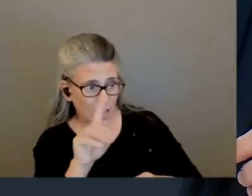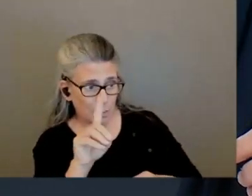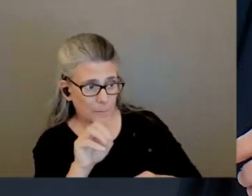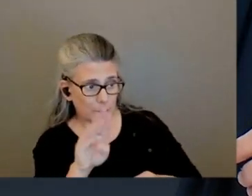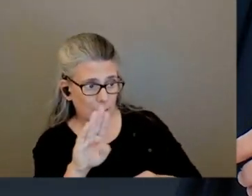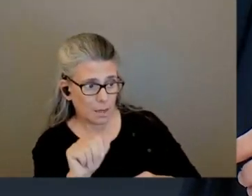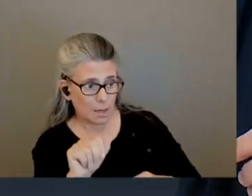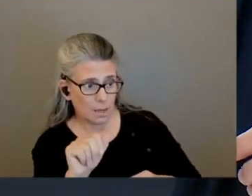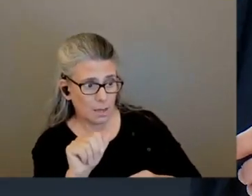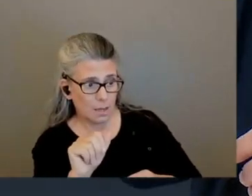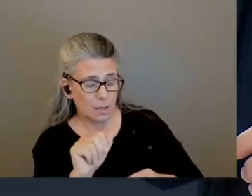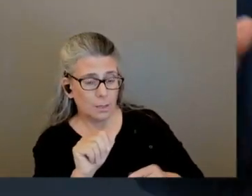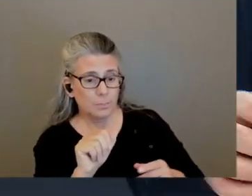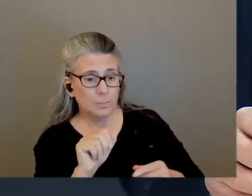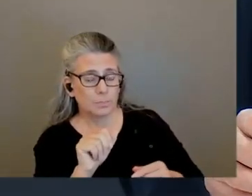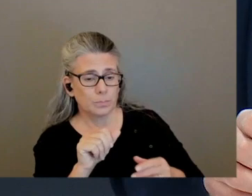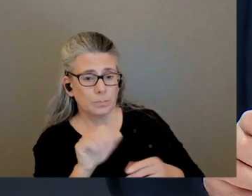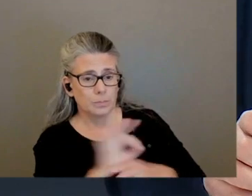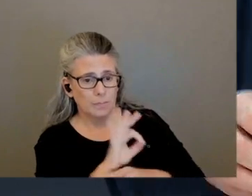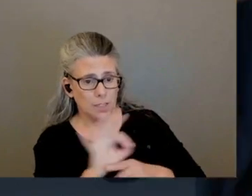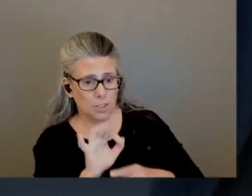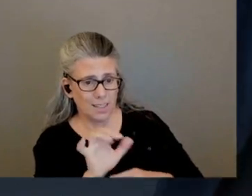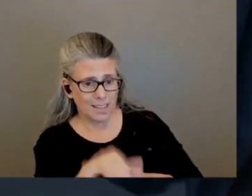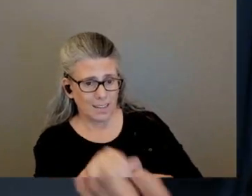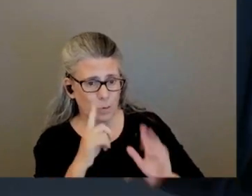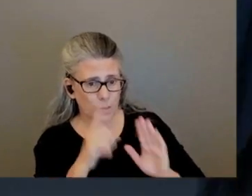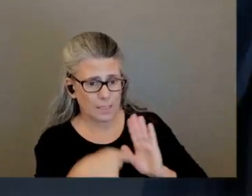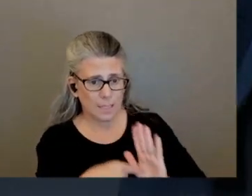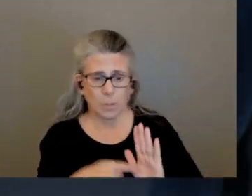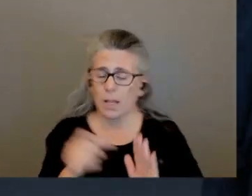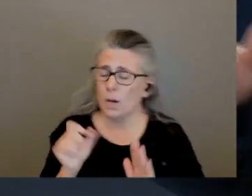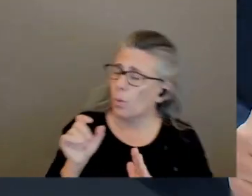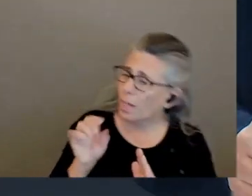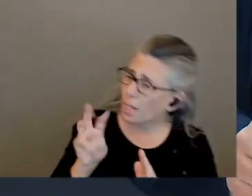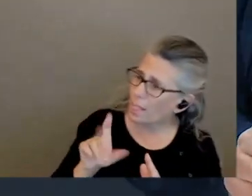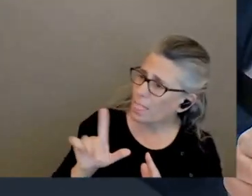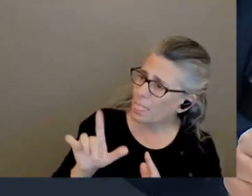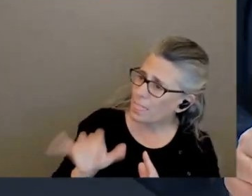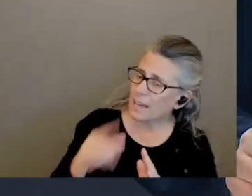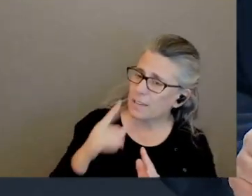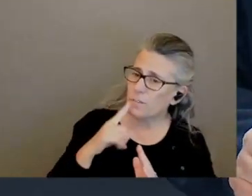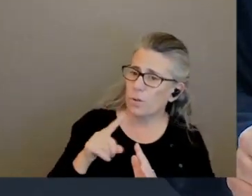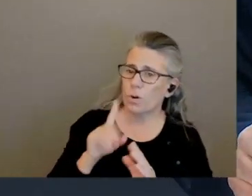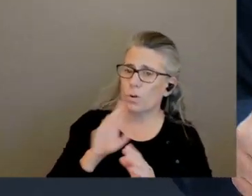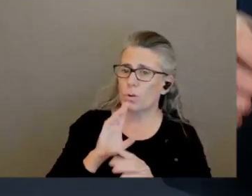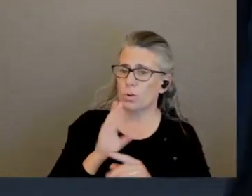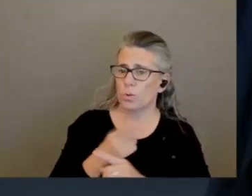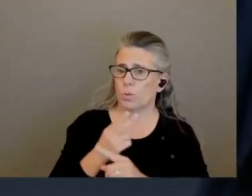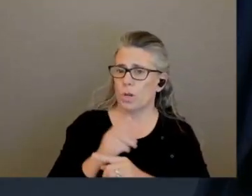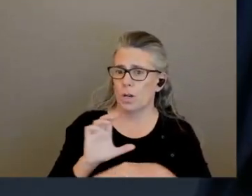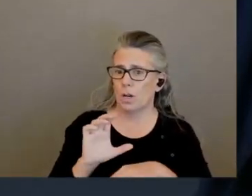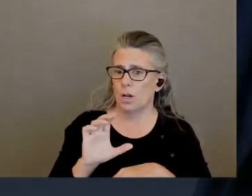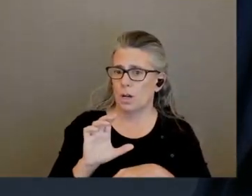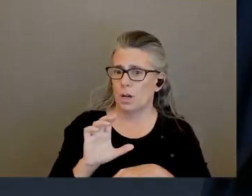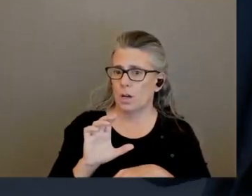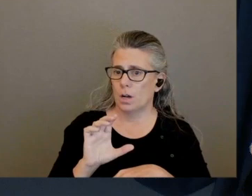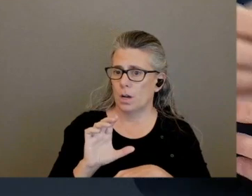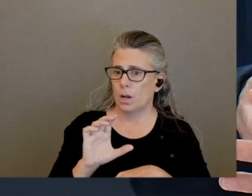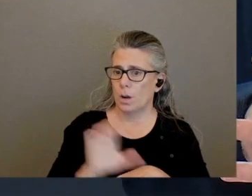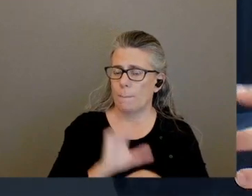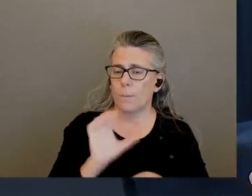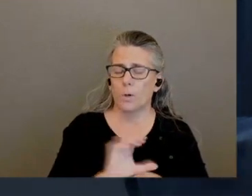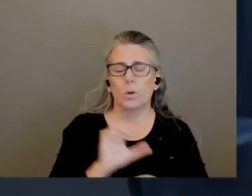well, that's a little bit different because Lambda function, that's still bad example. a compute database related, but accessing a database.